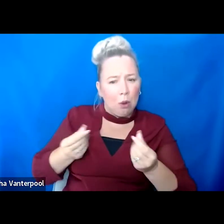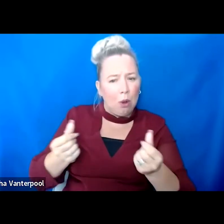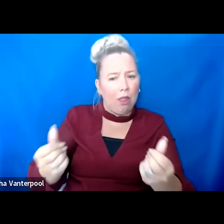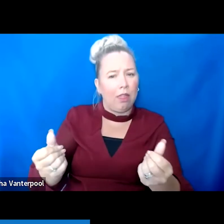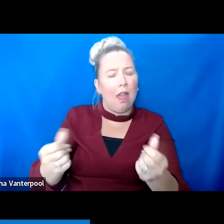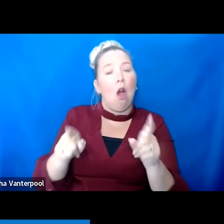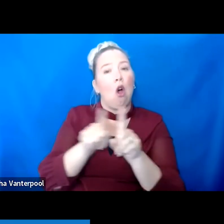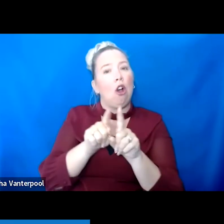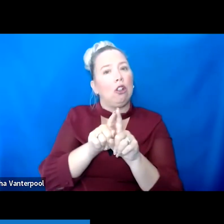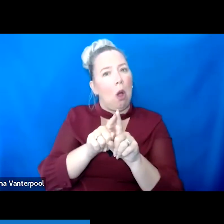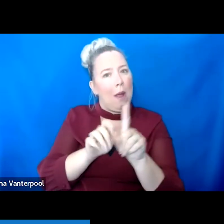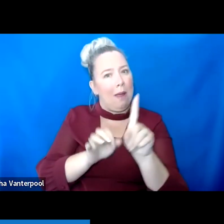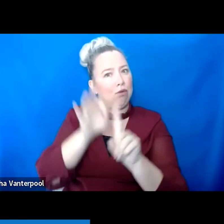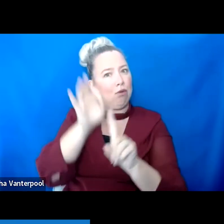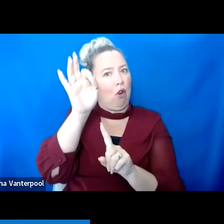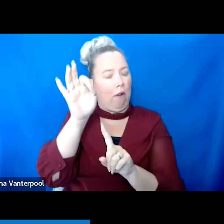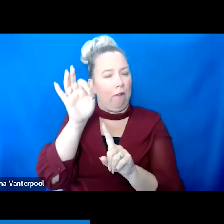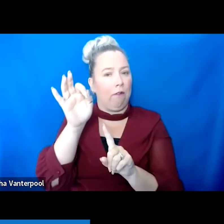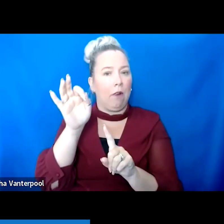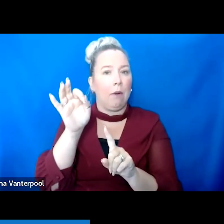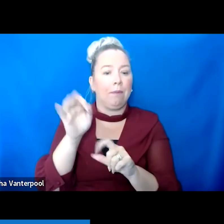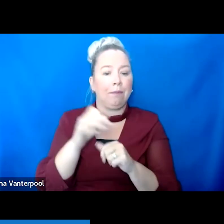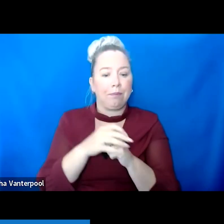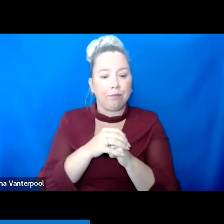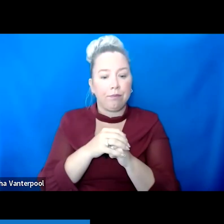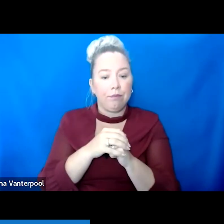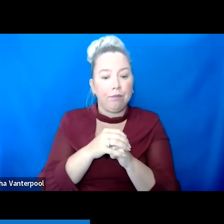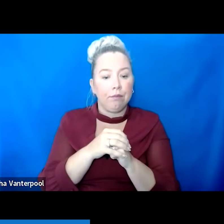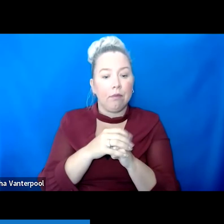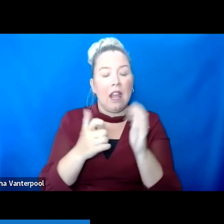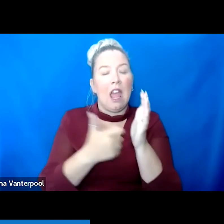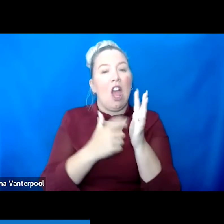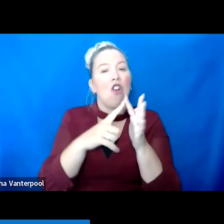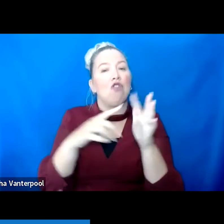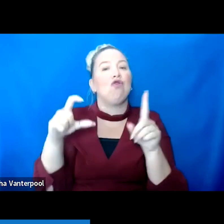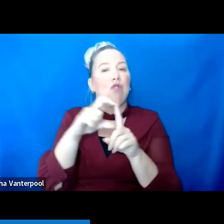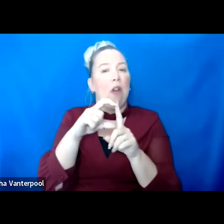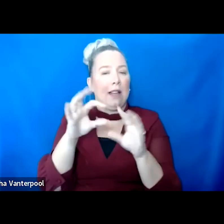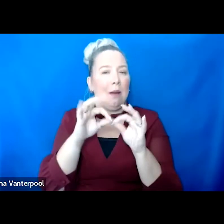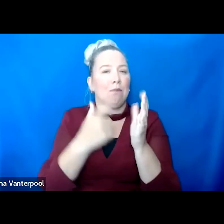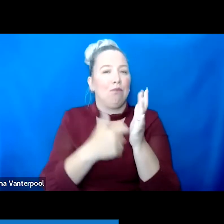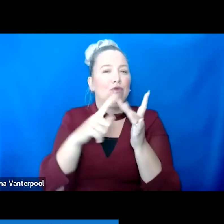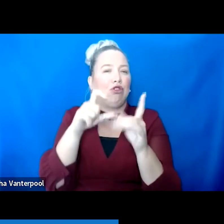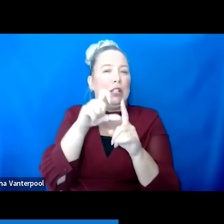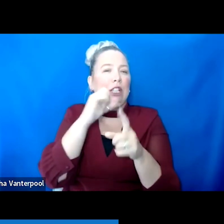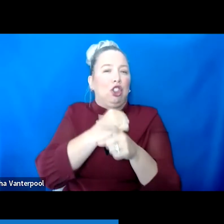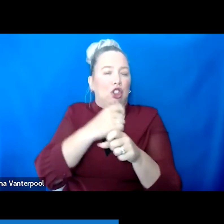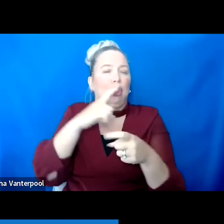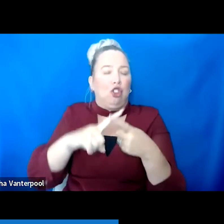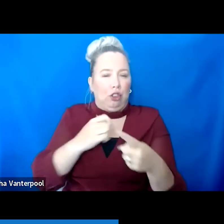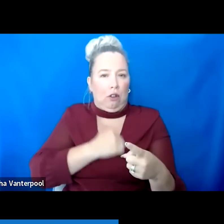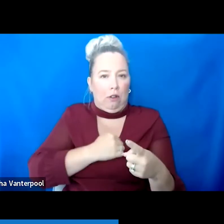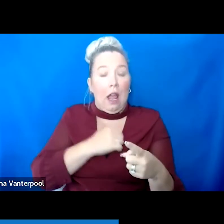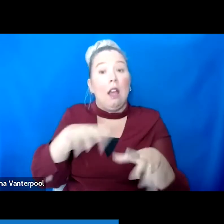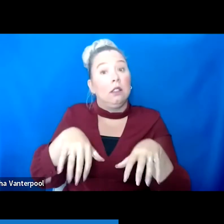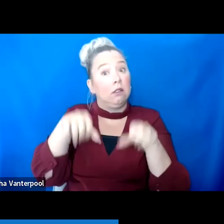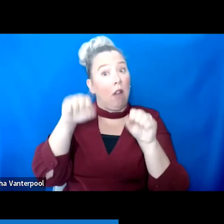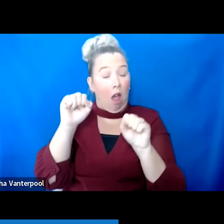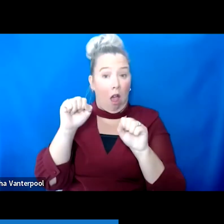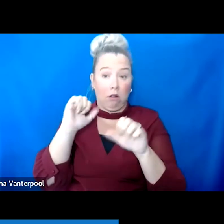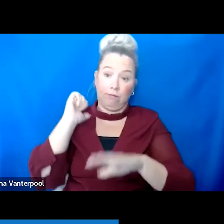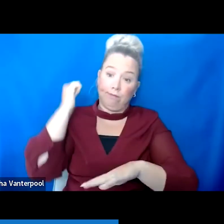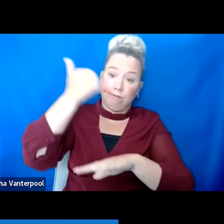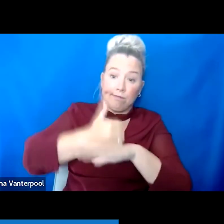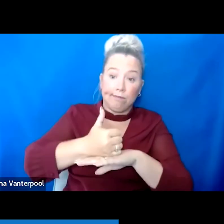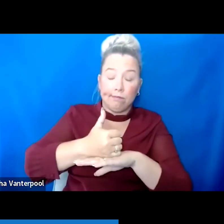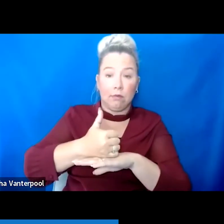further. Redbridge started their journey to develop family hubs following some successful funding